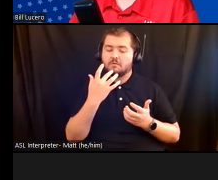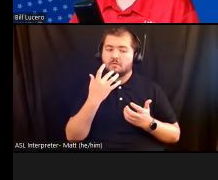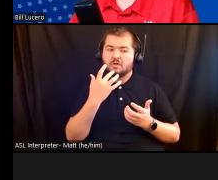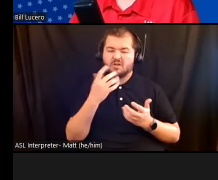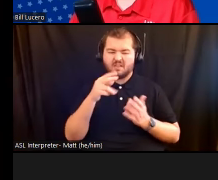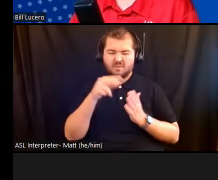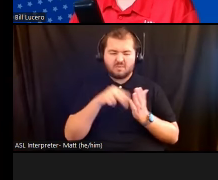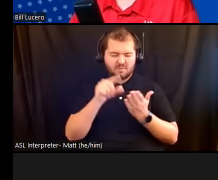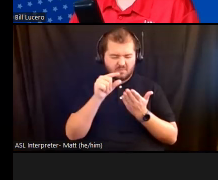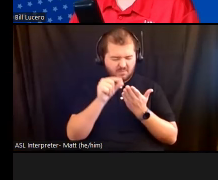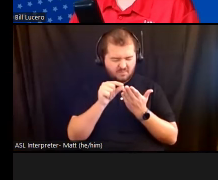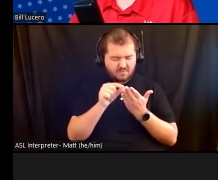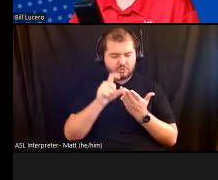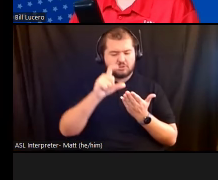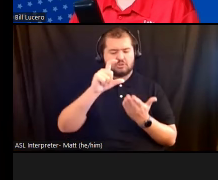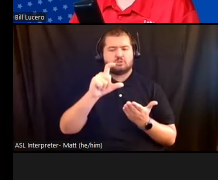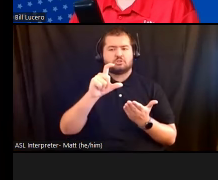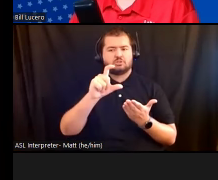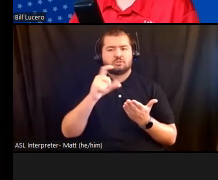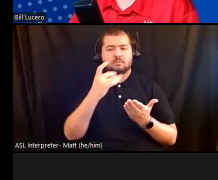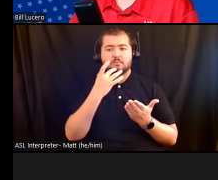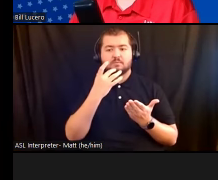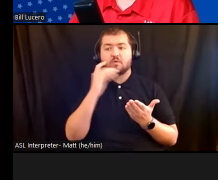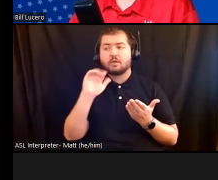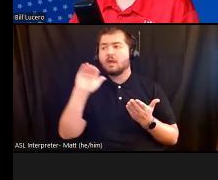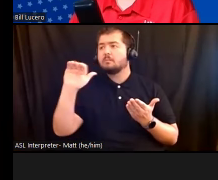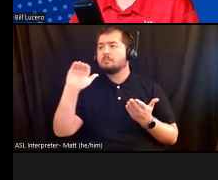materials, the booklet, you can ask the county.